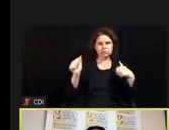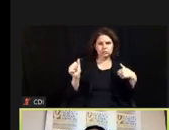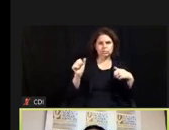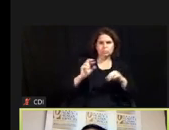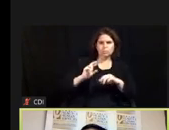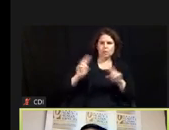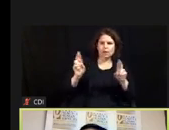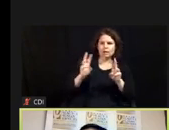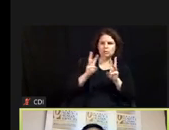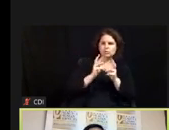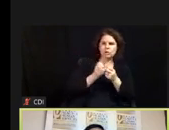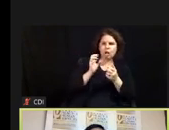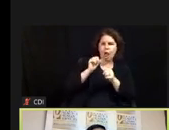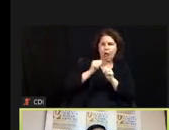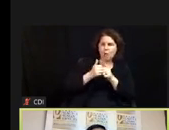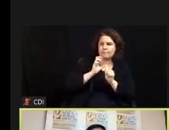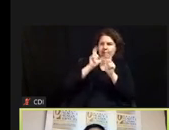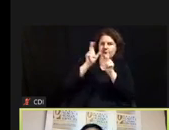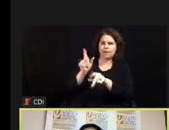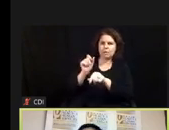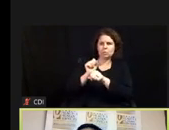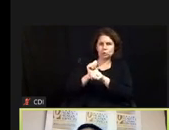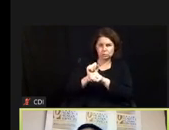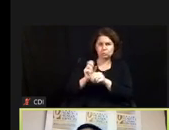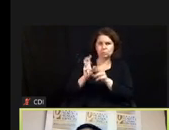Career Point North Bay. Next slide.